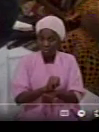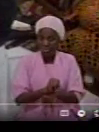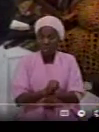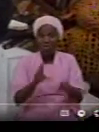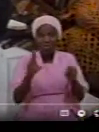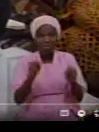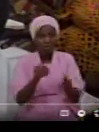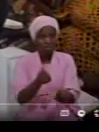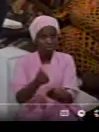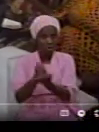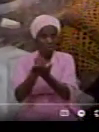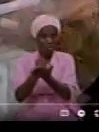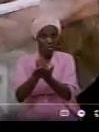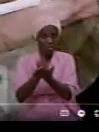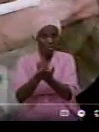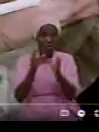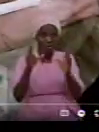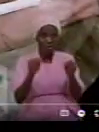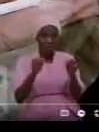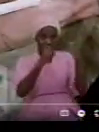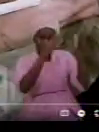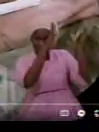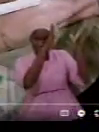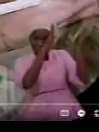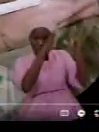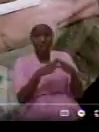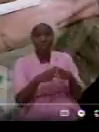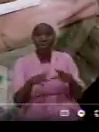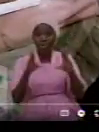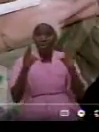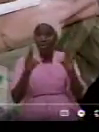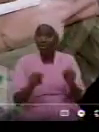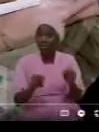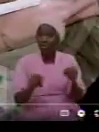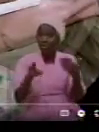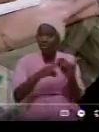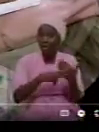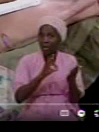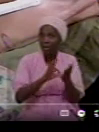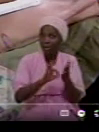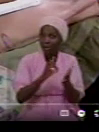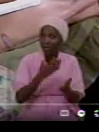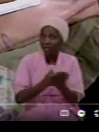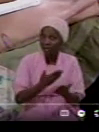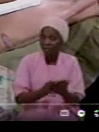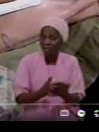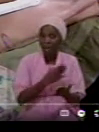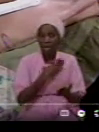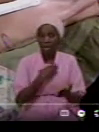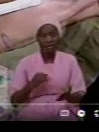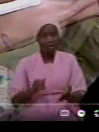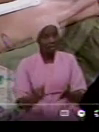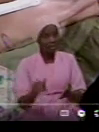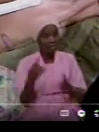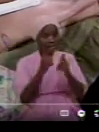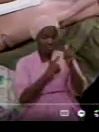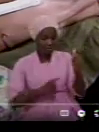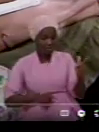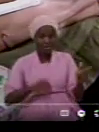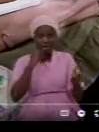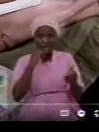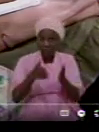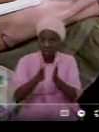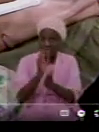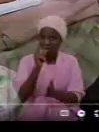help, no hope, no bank account, and yet the Lord is asking